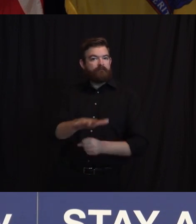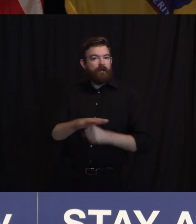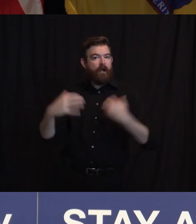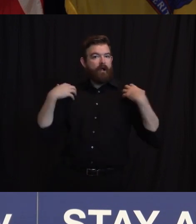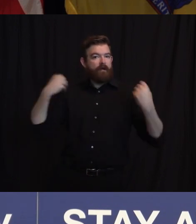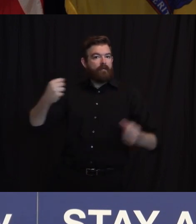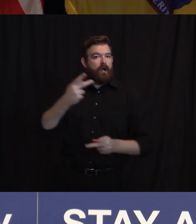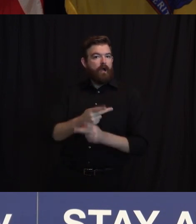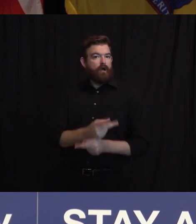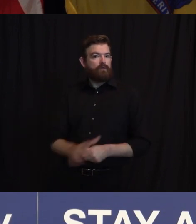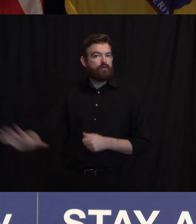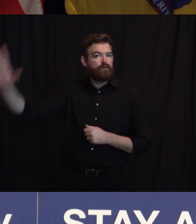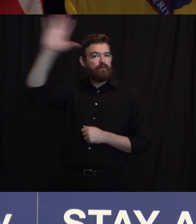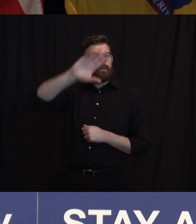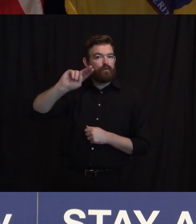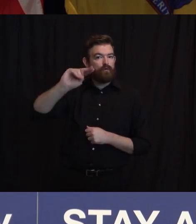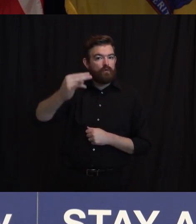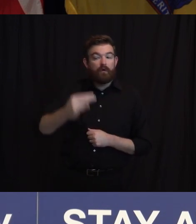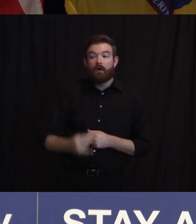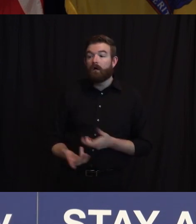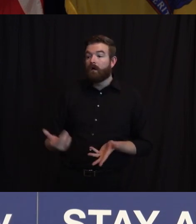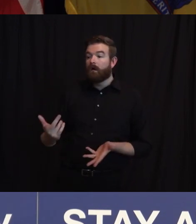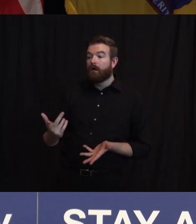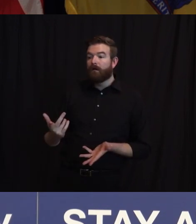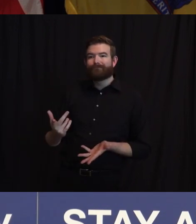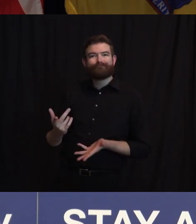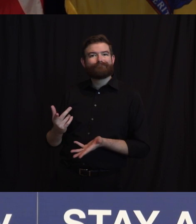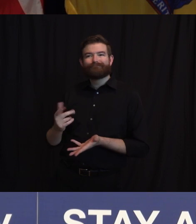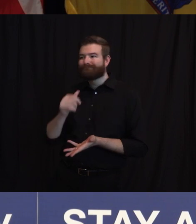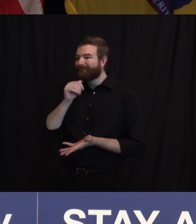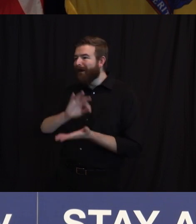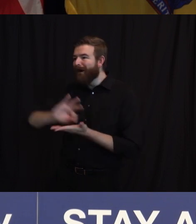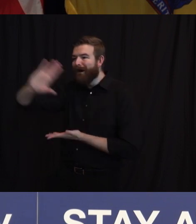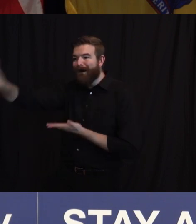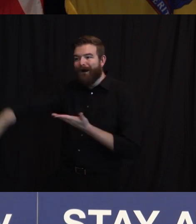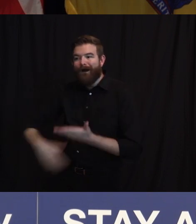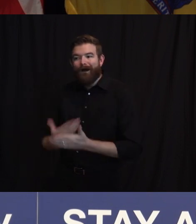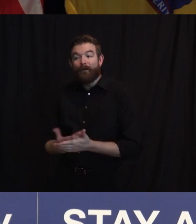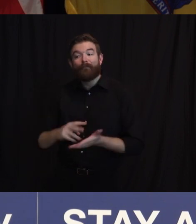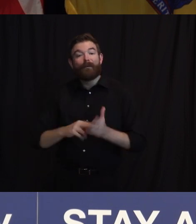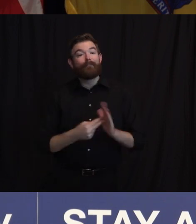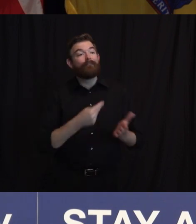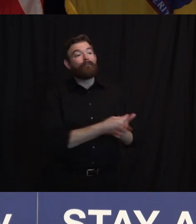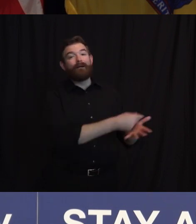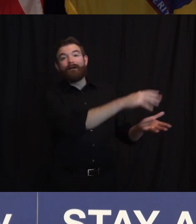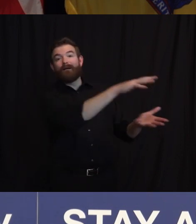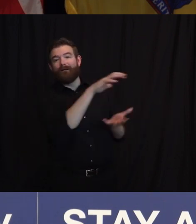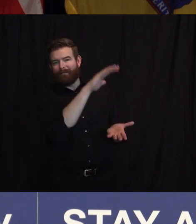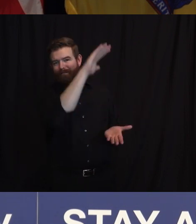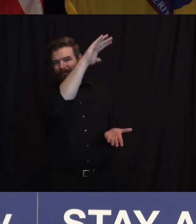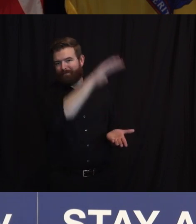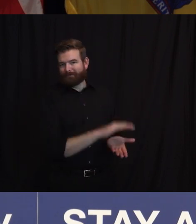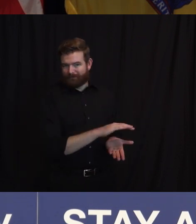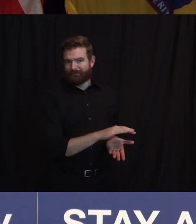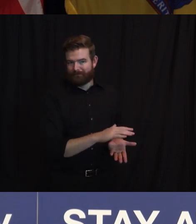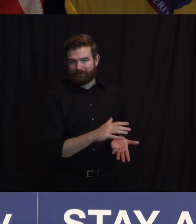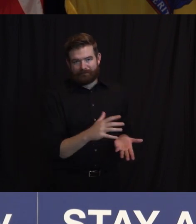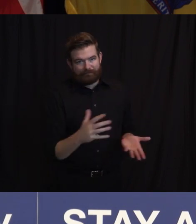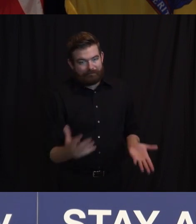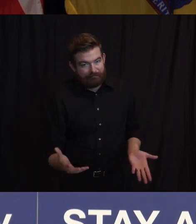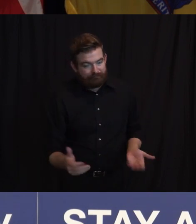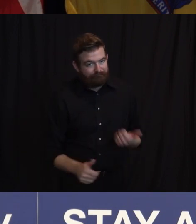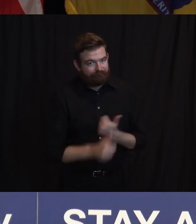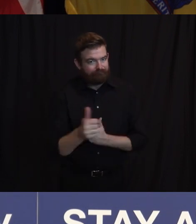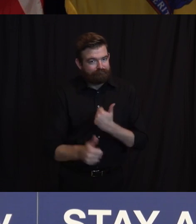healthcare services and nutrition and health programs. For example, community health center program